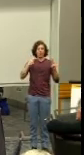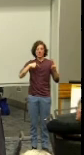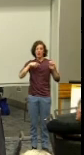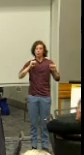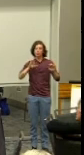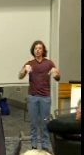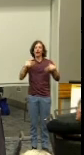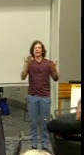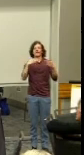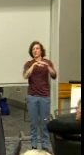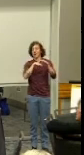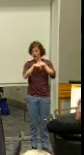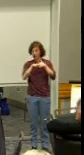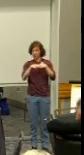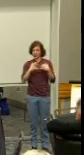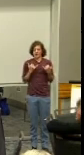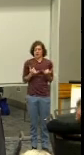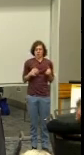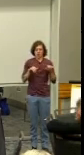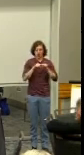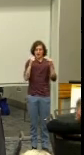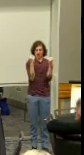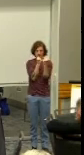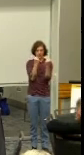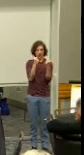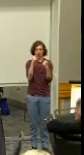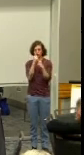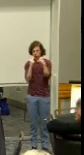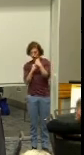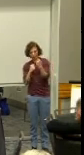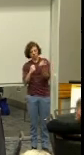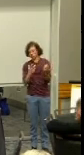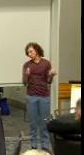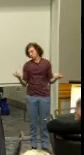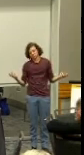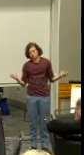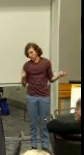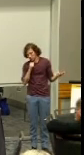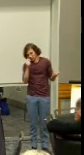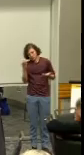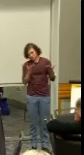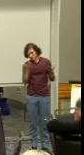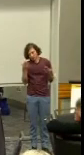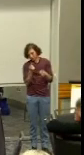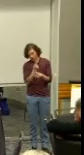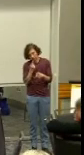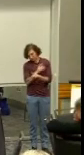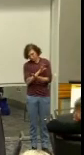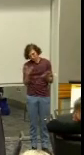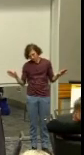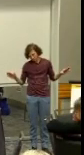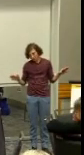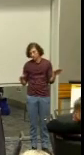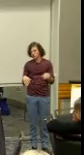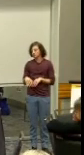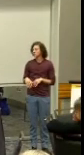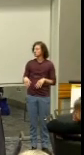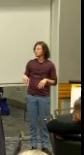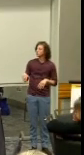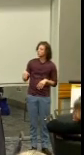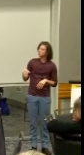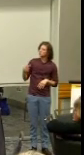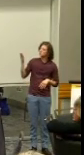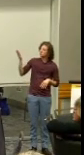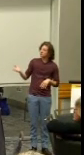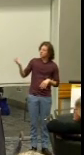the current systems and structures do not serve adequately. So that's kind of a little bit about us and how we approach our work. This is our office